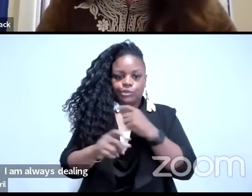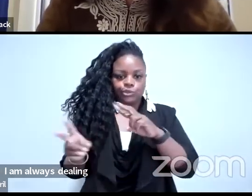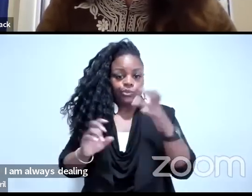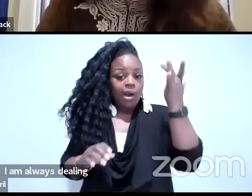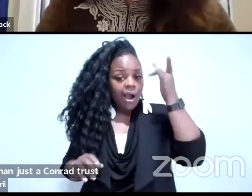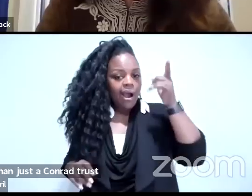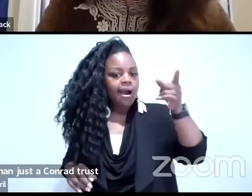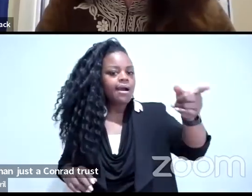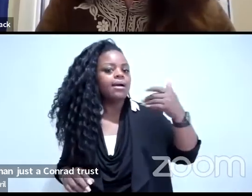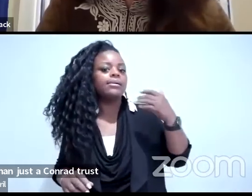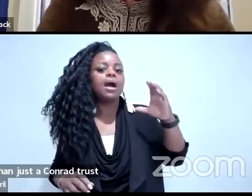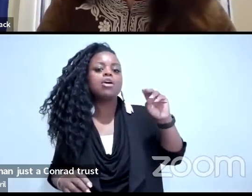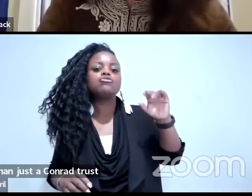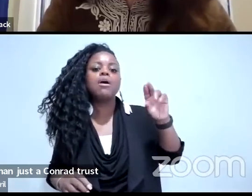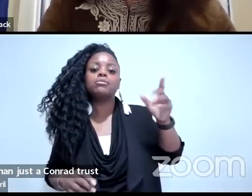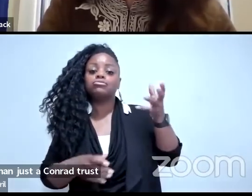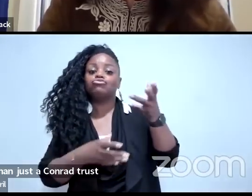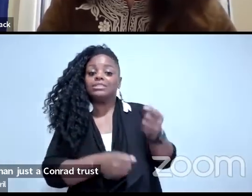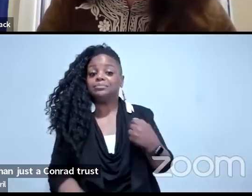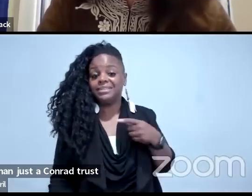out in the airport.